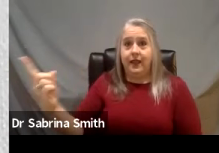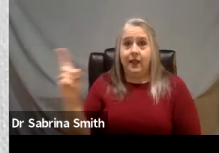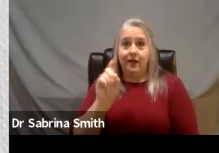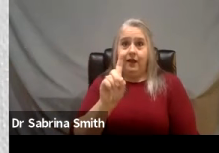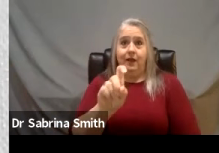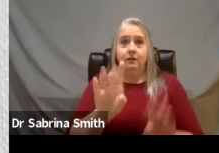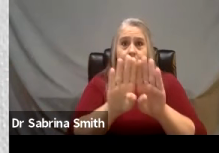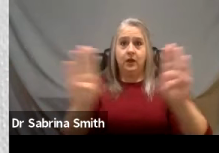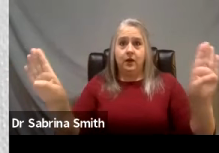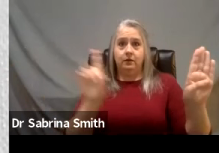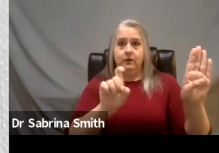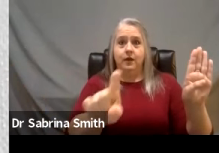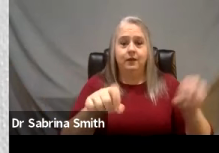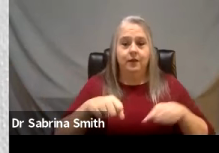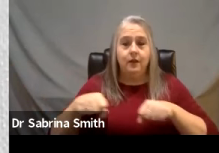here,